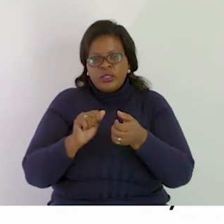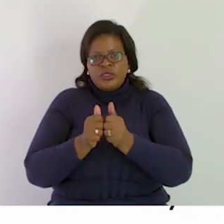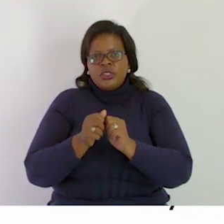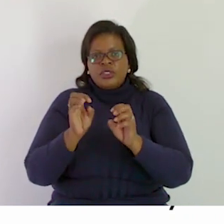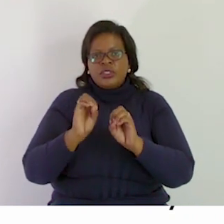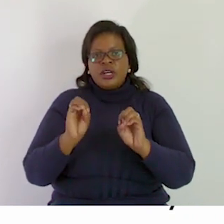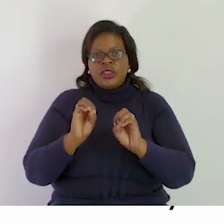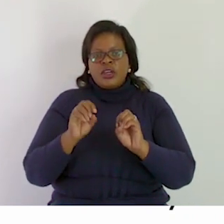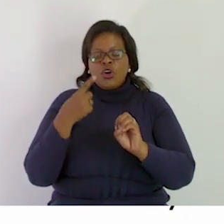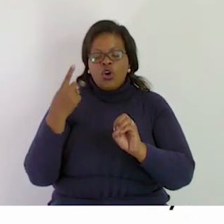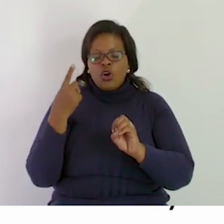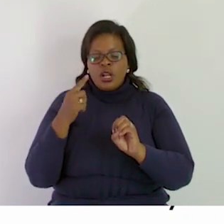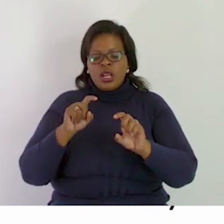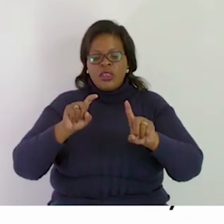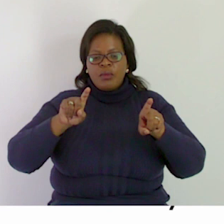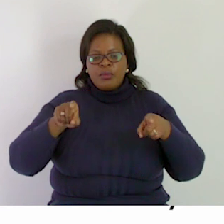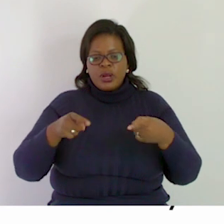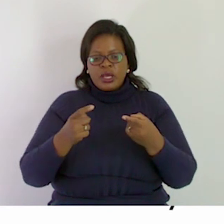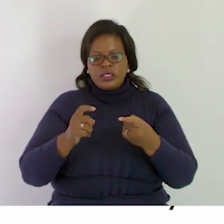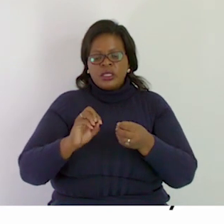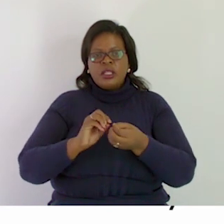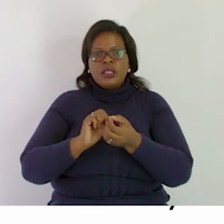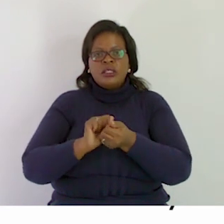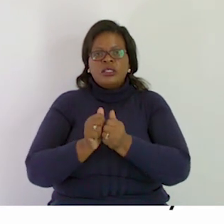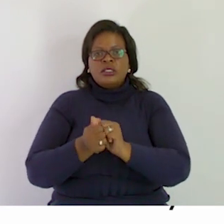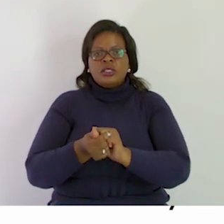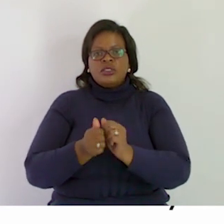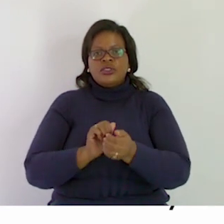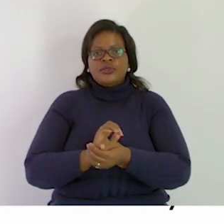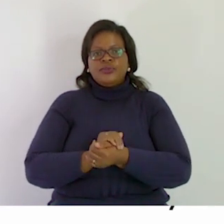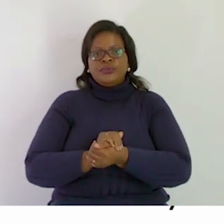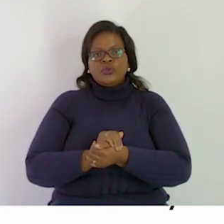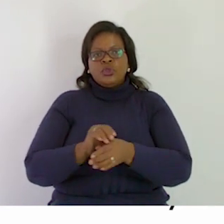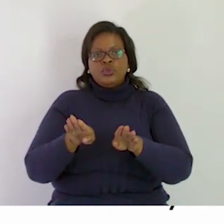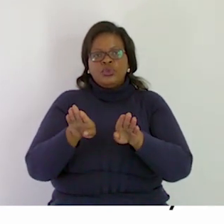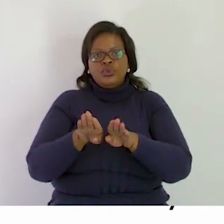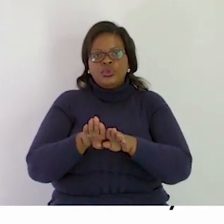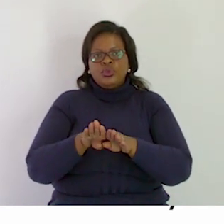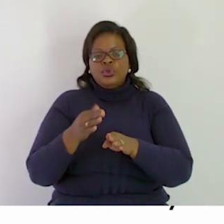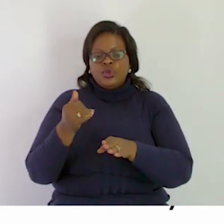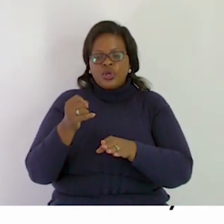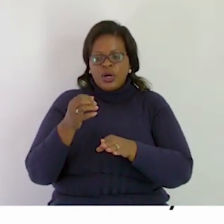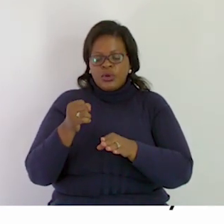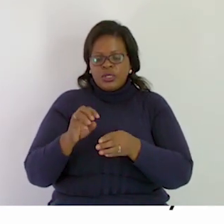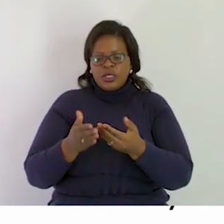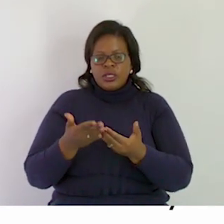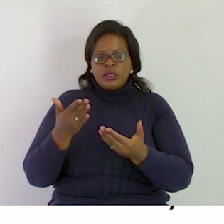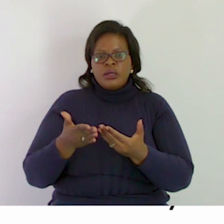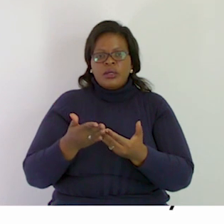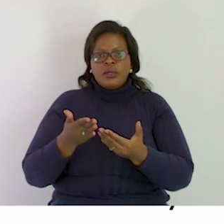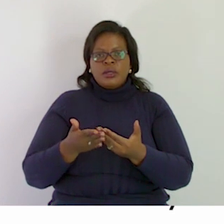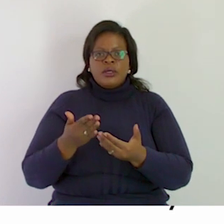been changed, all right, to make calculation easier. Now, I think I gave you